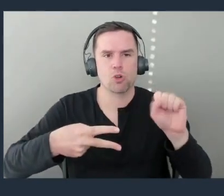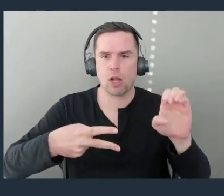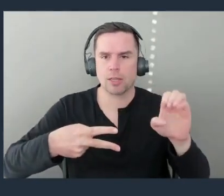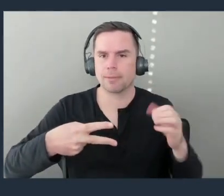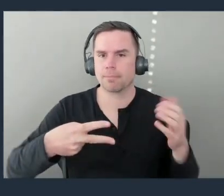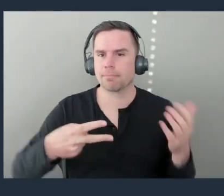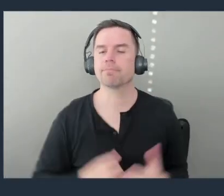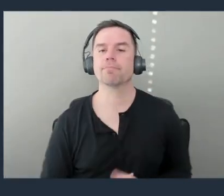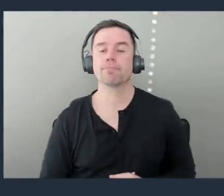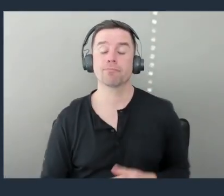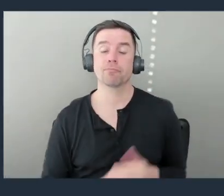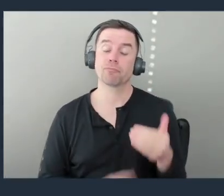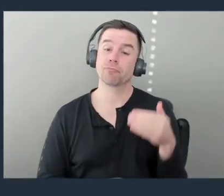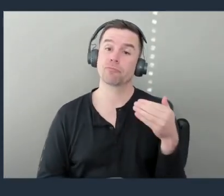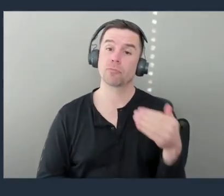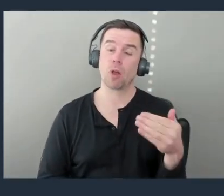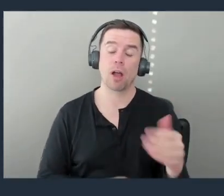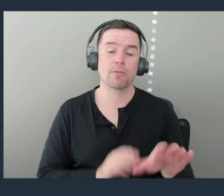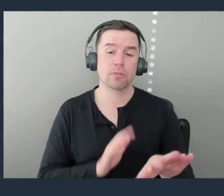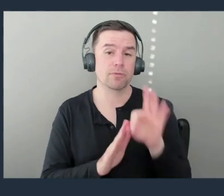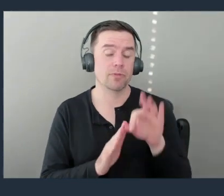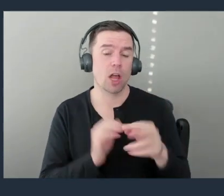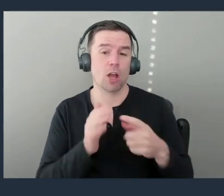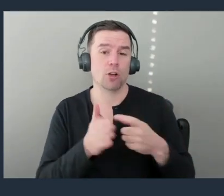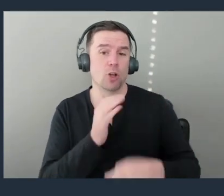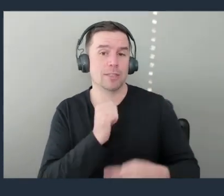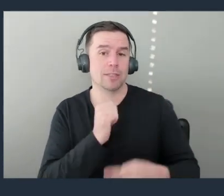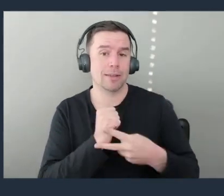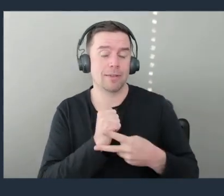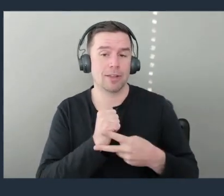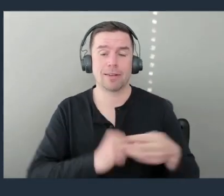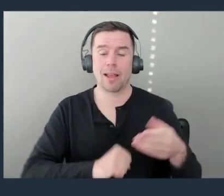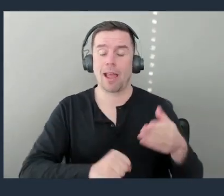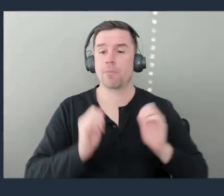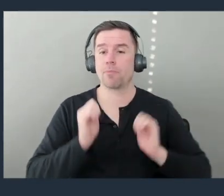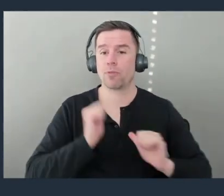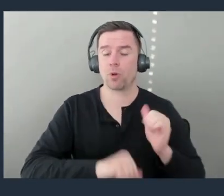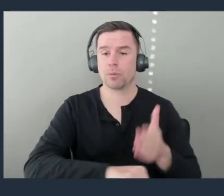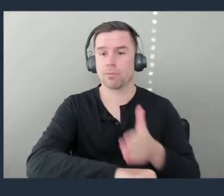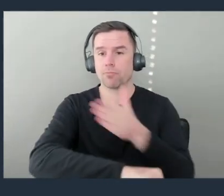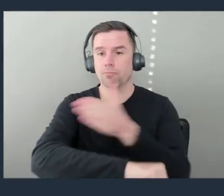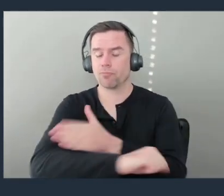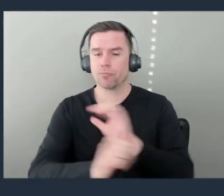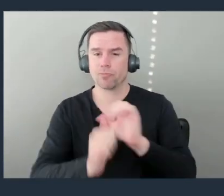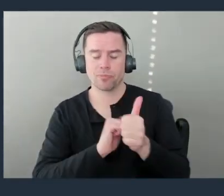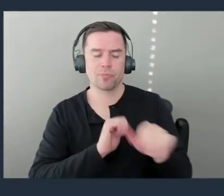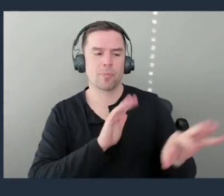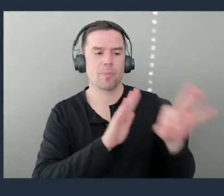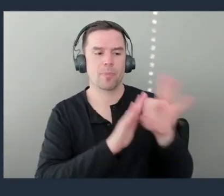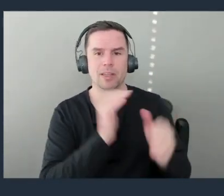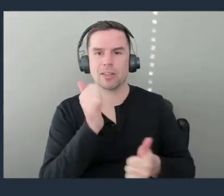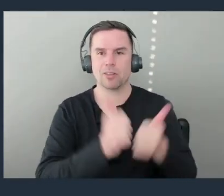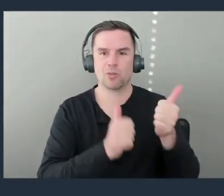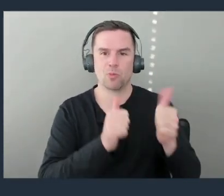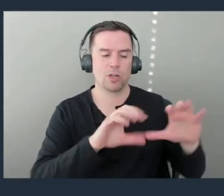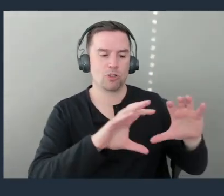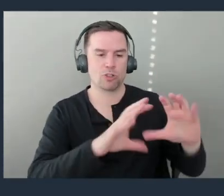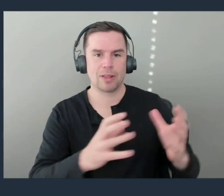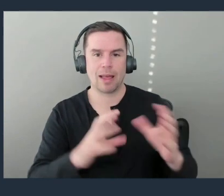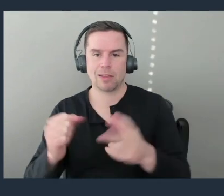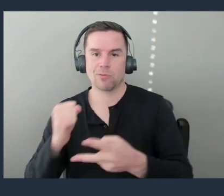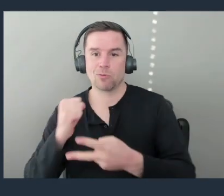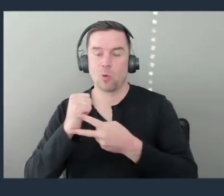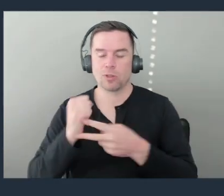Often, you can find cost savings and performance improvements by just picking the optimal Amazon S3 storage class. Identifying the